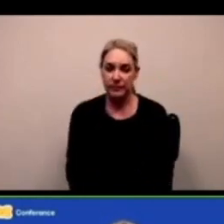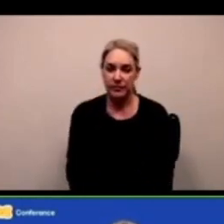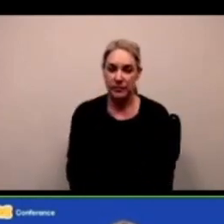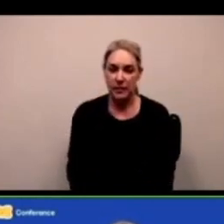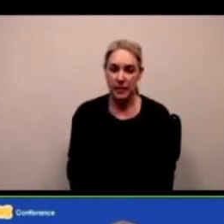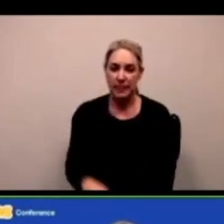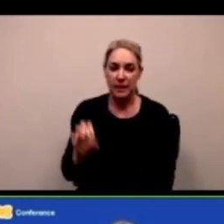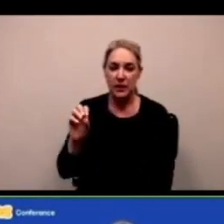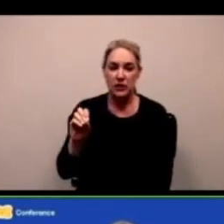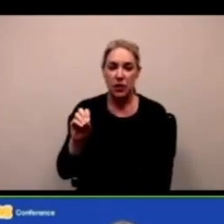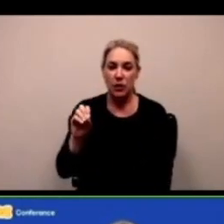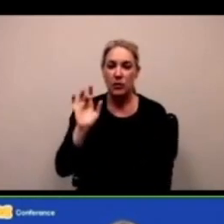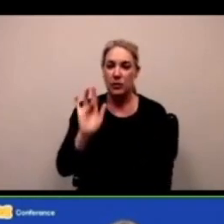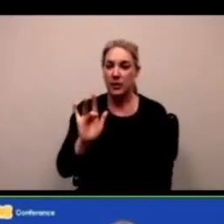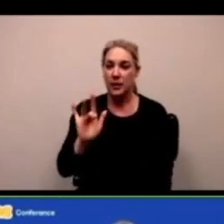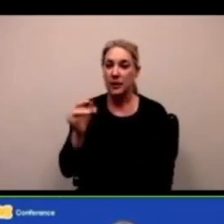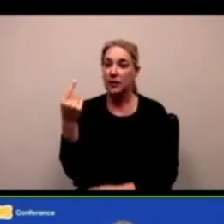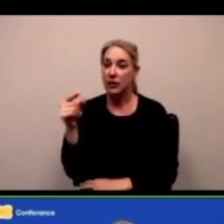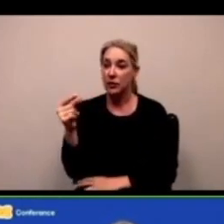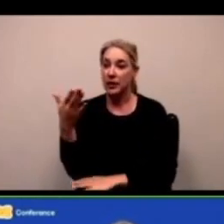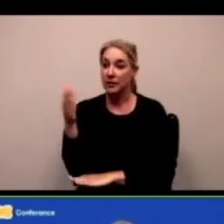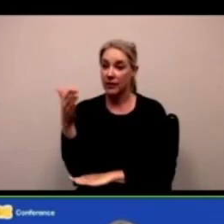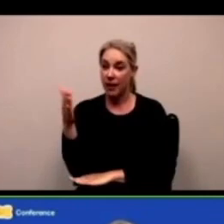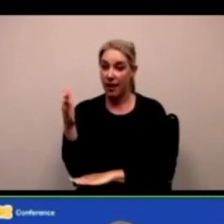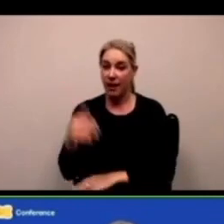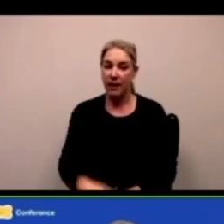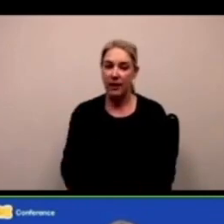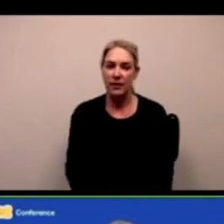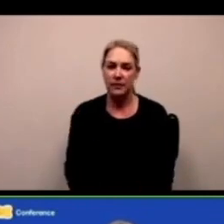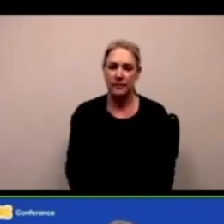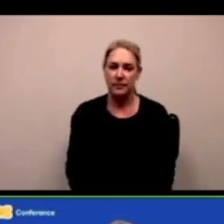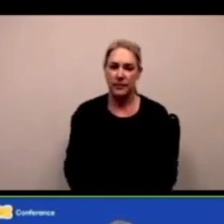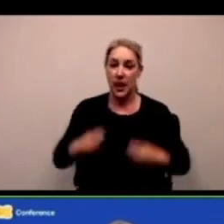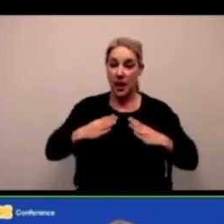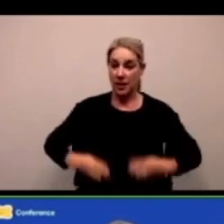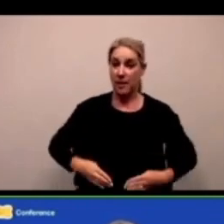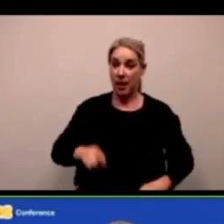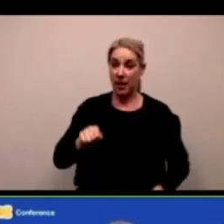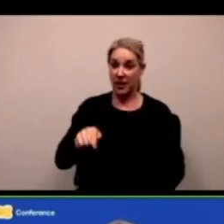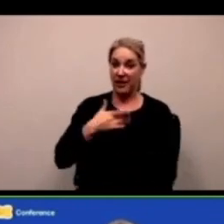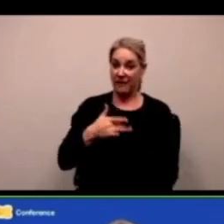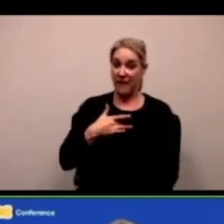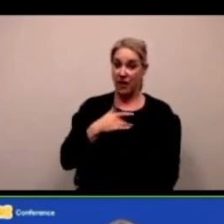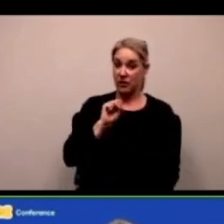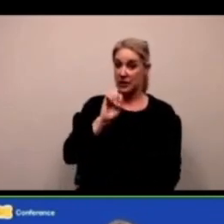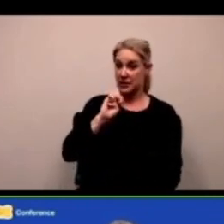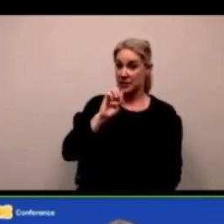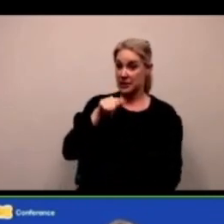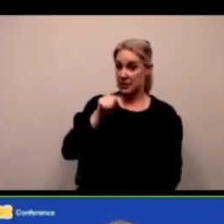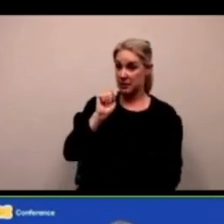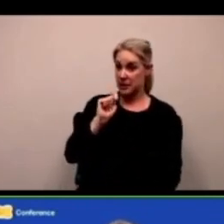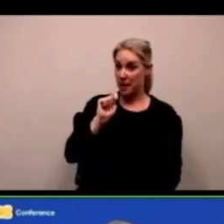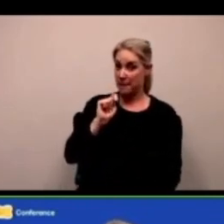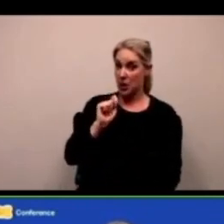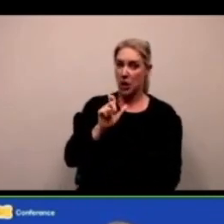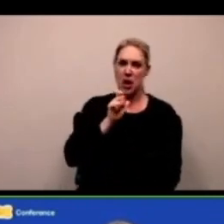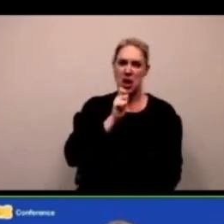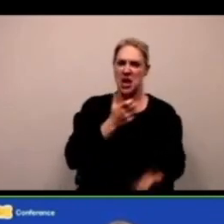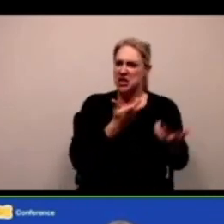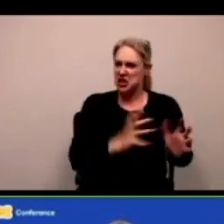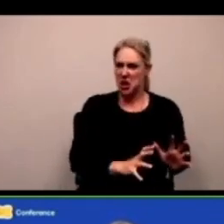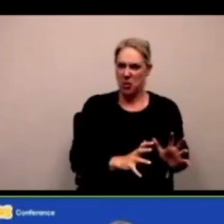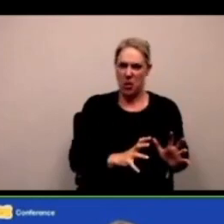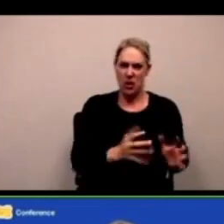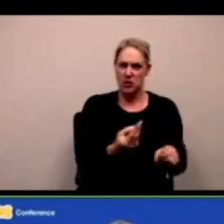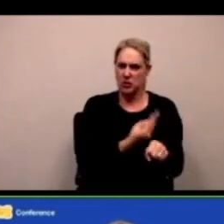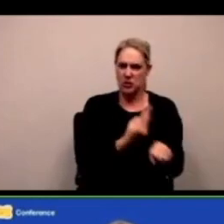So you know, you click the green flag. And they drew the body, and that's how they felt in September. They didn't want to wear a mask. They added some